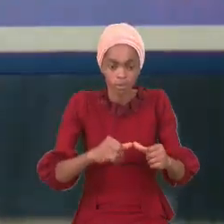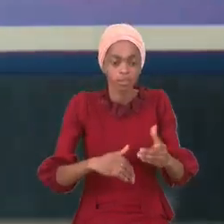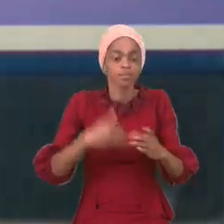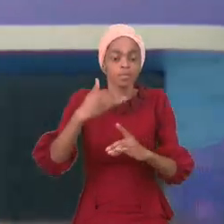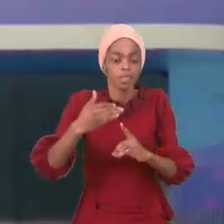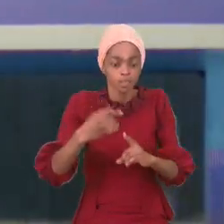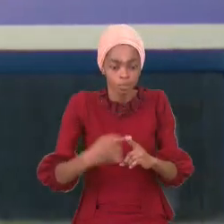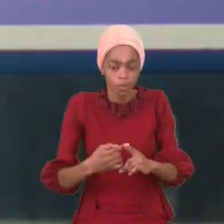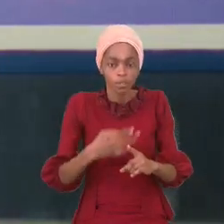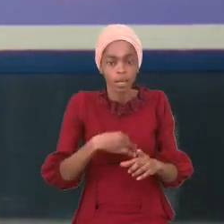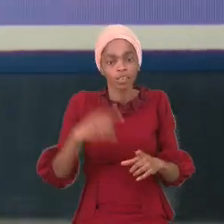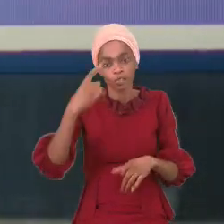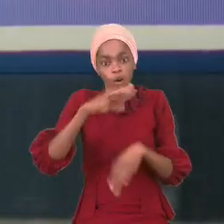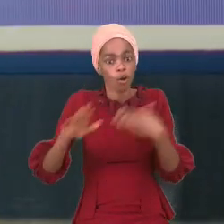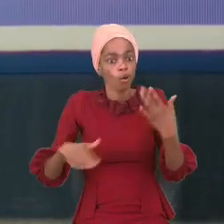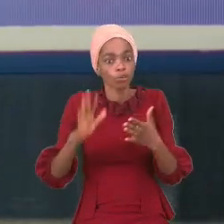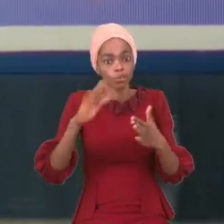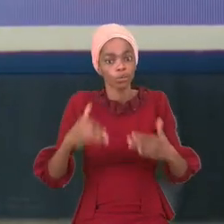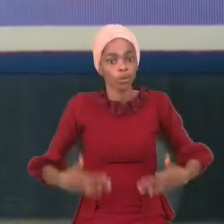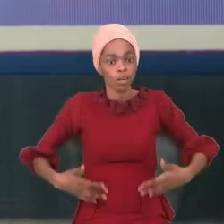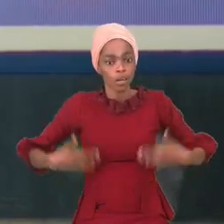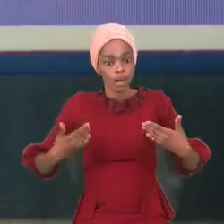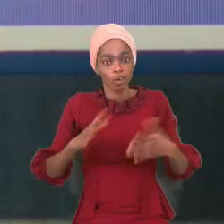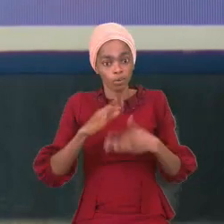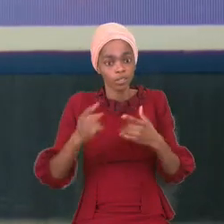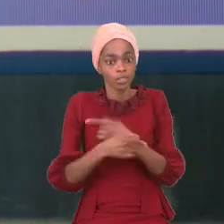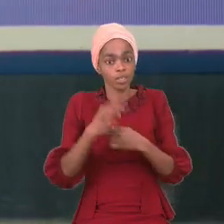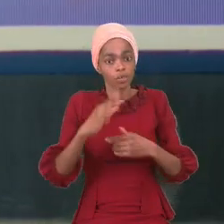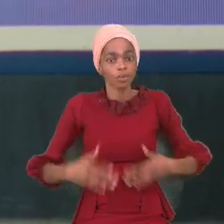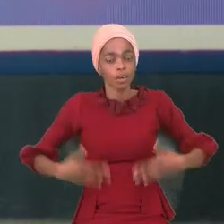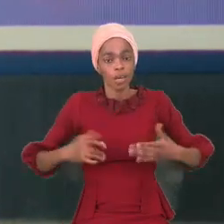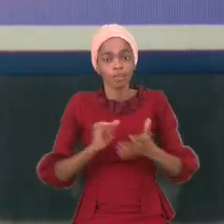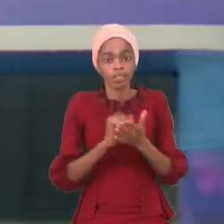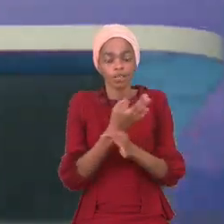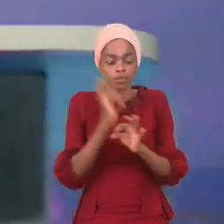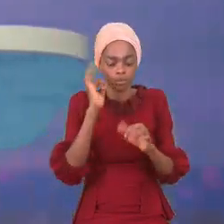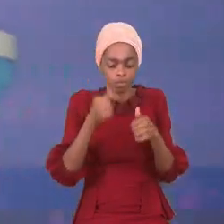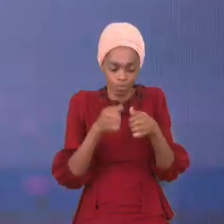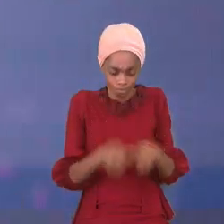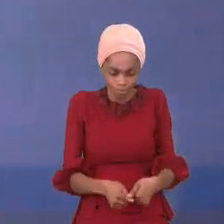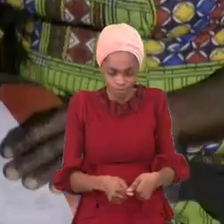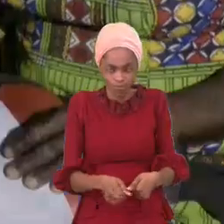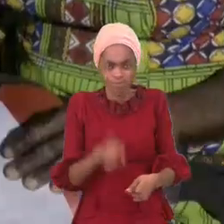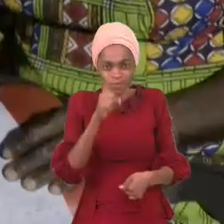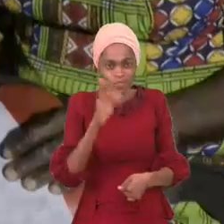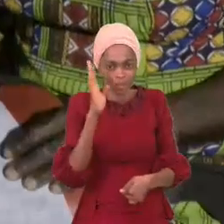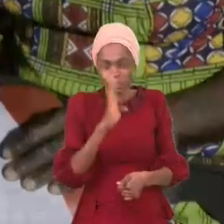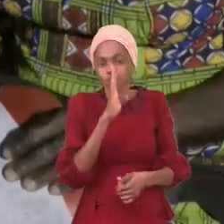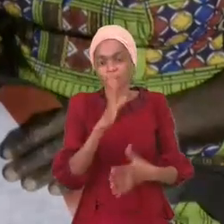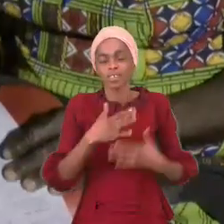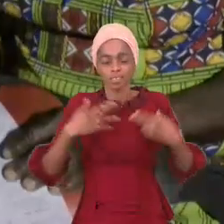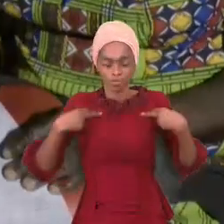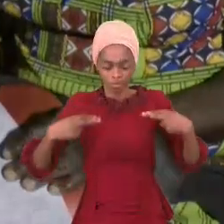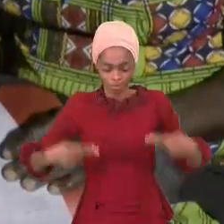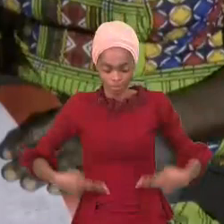month. And then for the rest of your life, that freedom can remain. You will be well. You